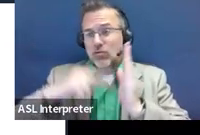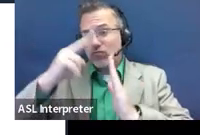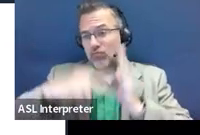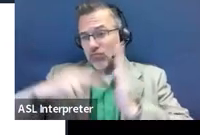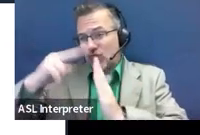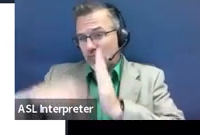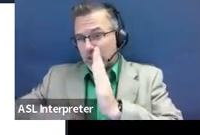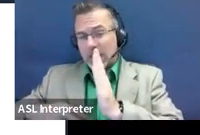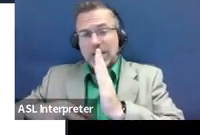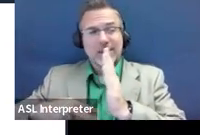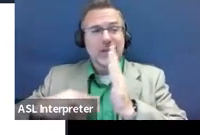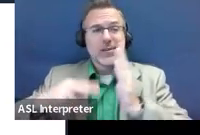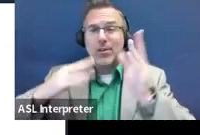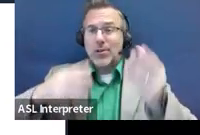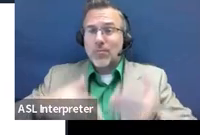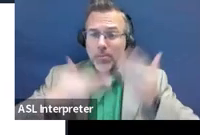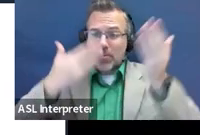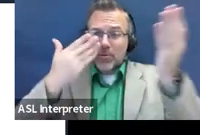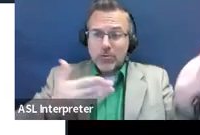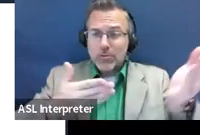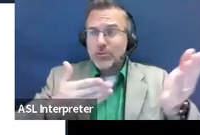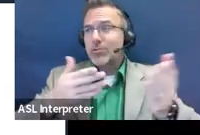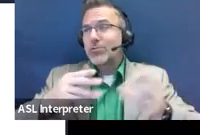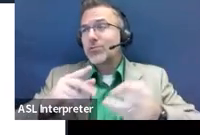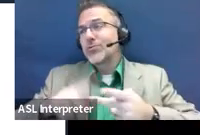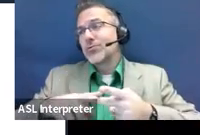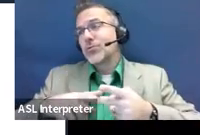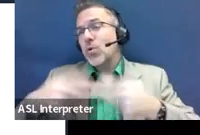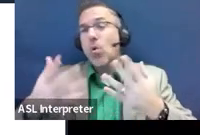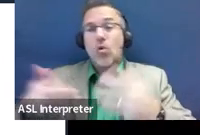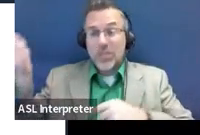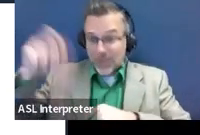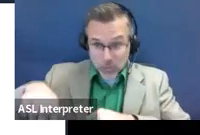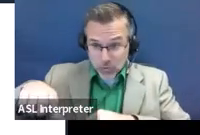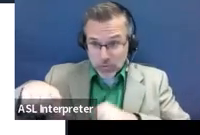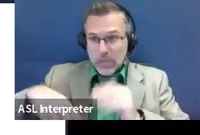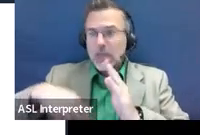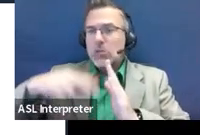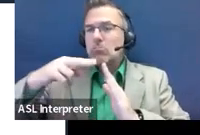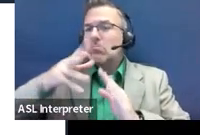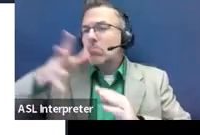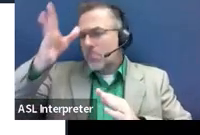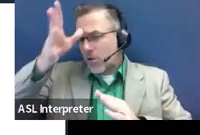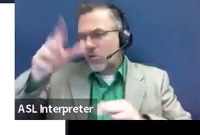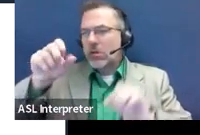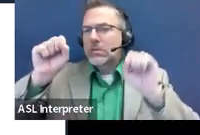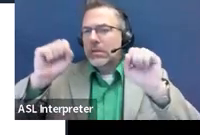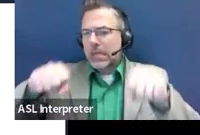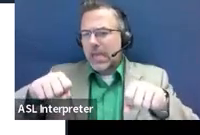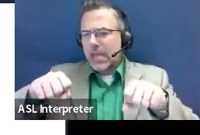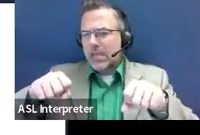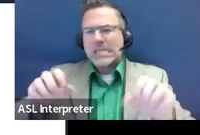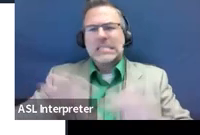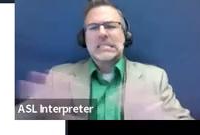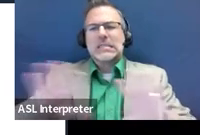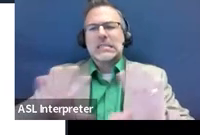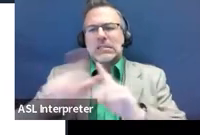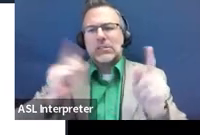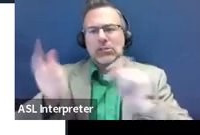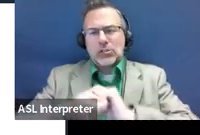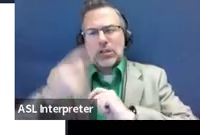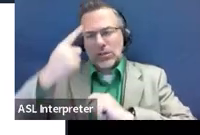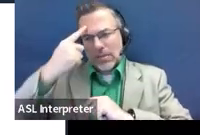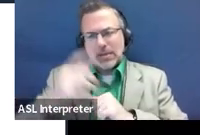or refusals, and then they can change their mind if they so choose. And one thing about the